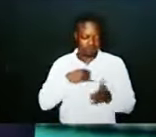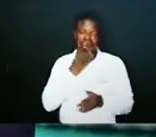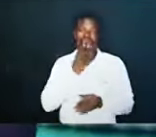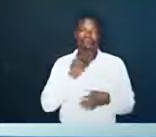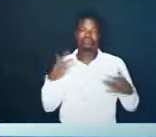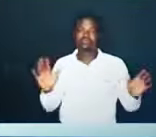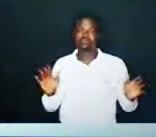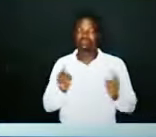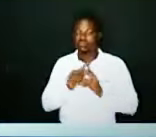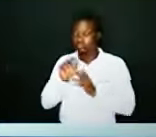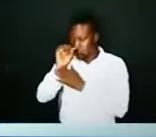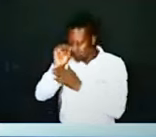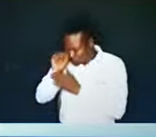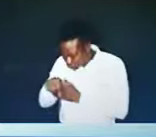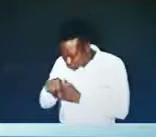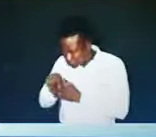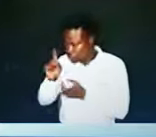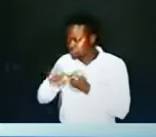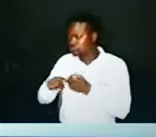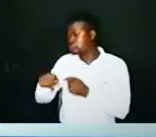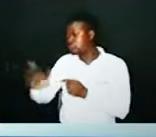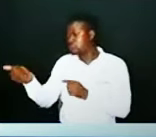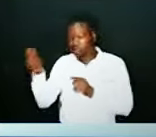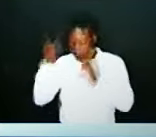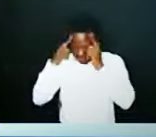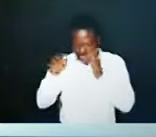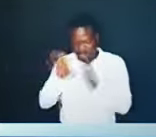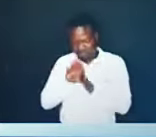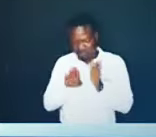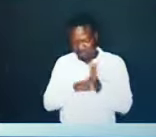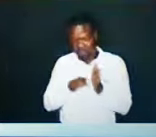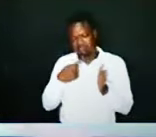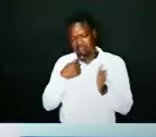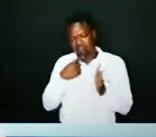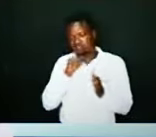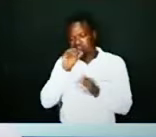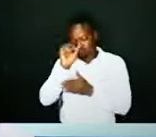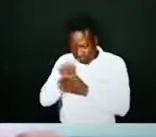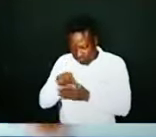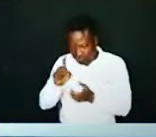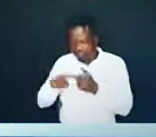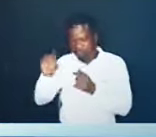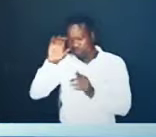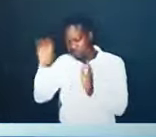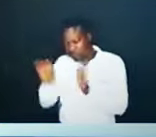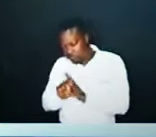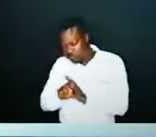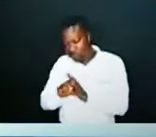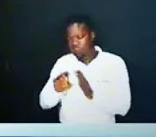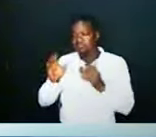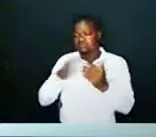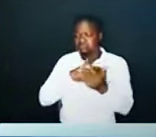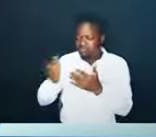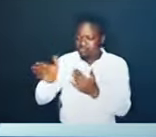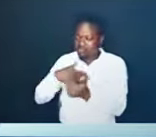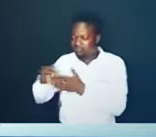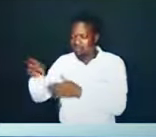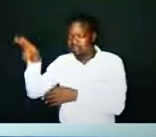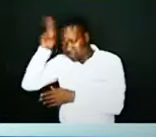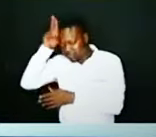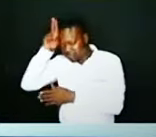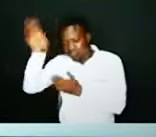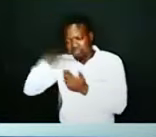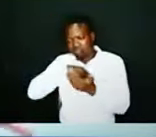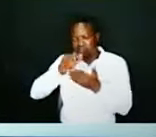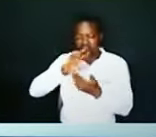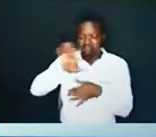So I will not bow down, thou shalt not bow down to any image, including Haman. And so here